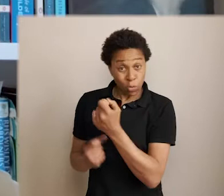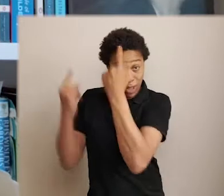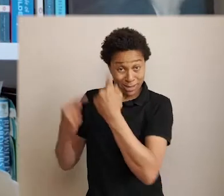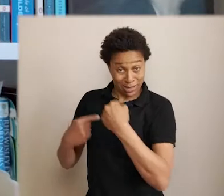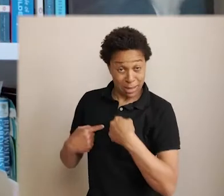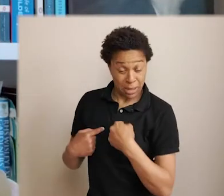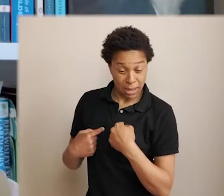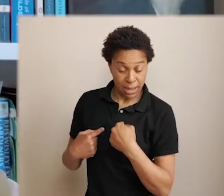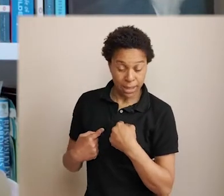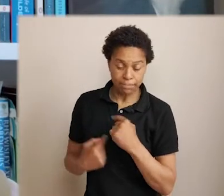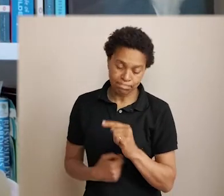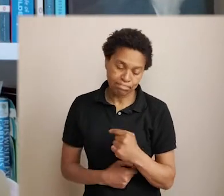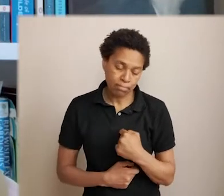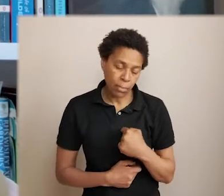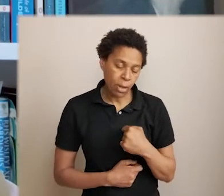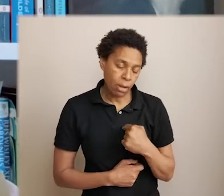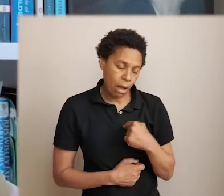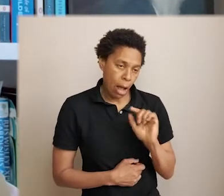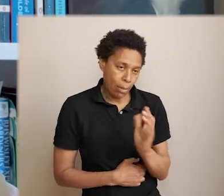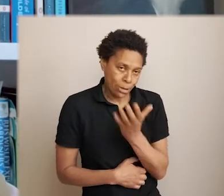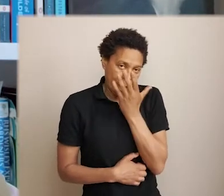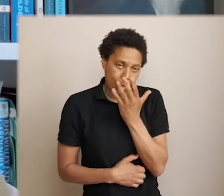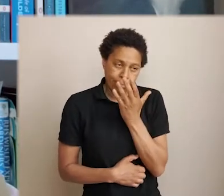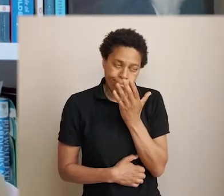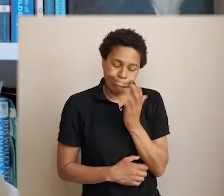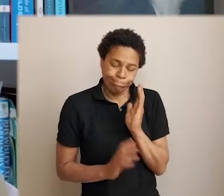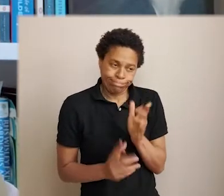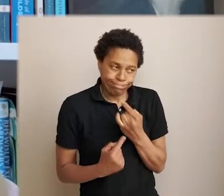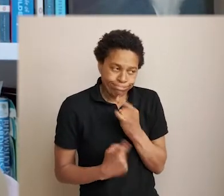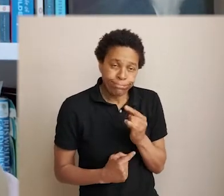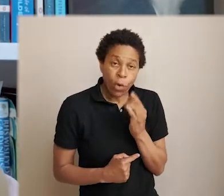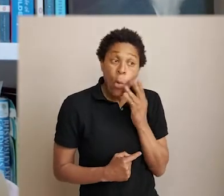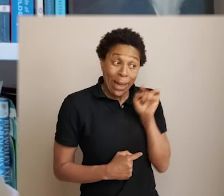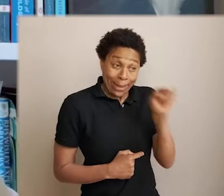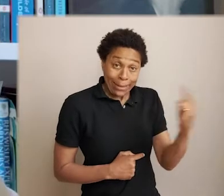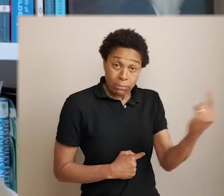I'm ashamed to say that I turned my back. I did.